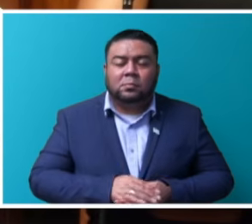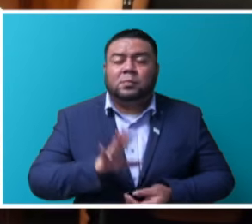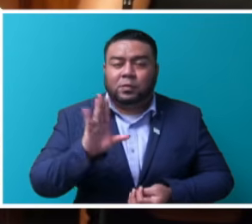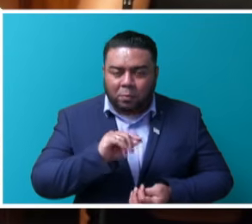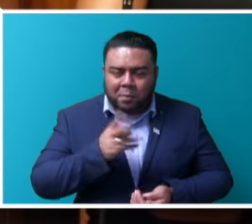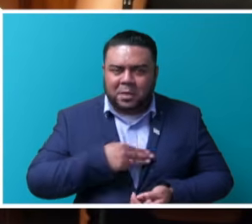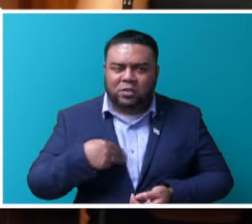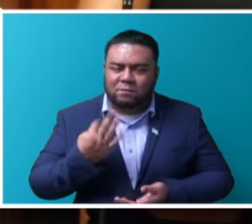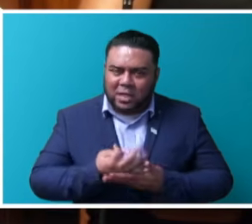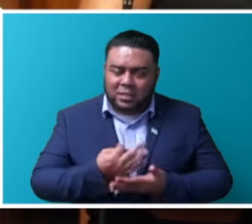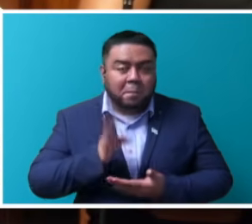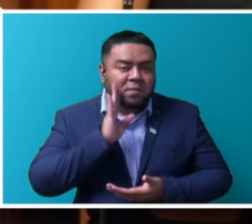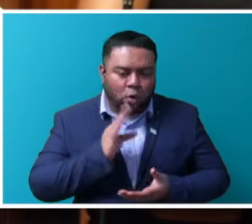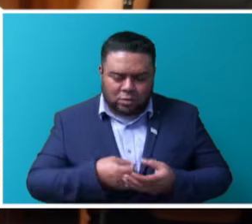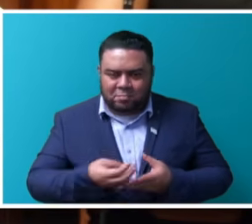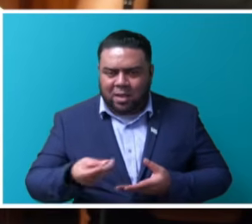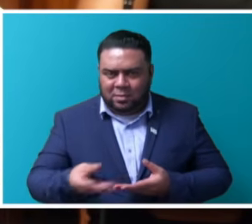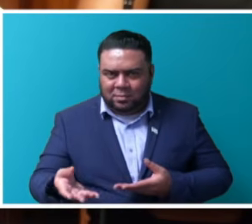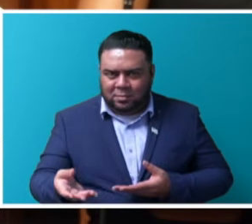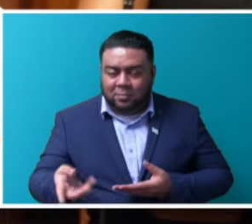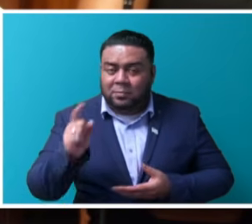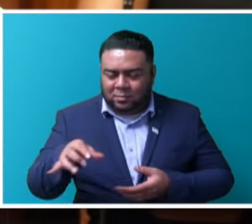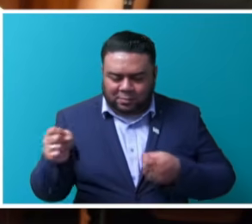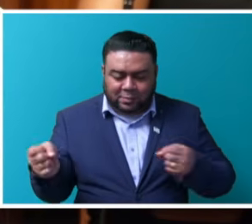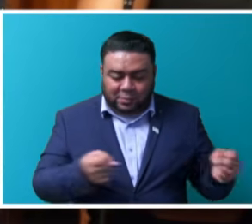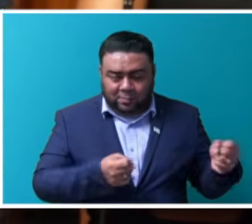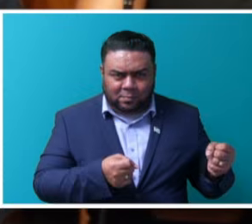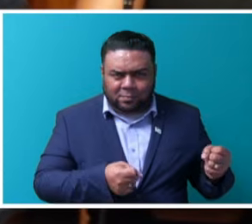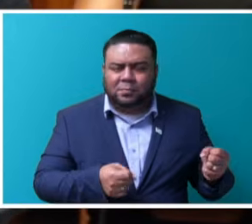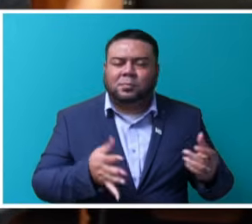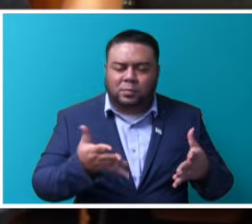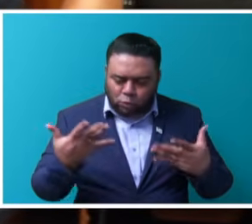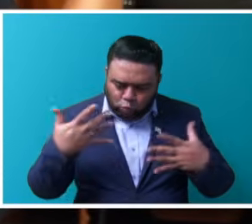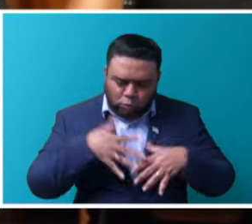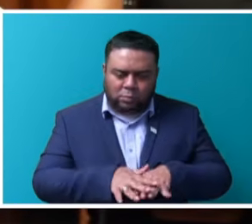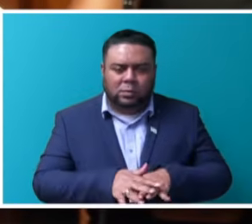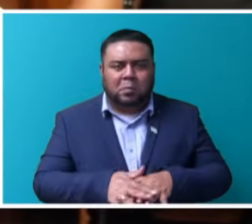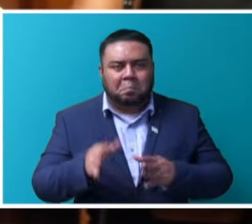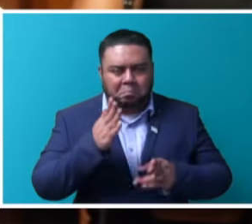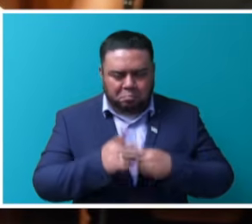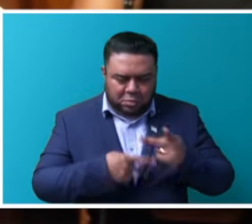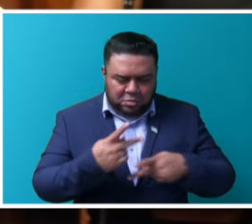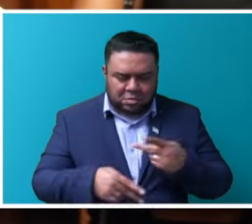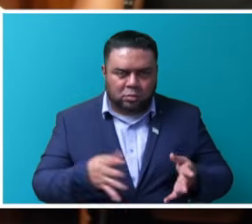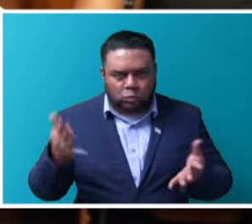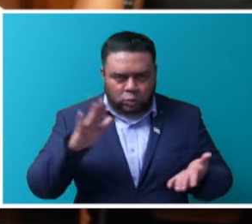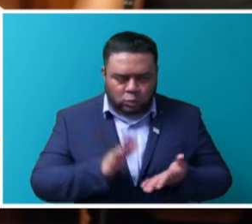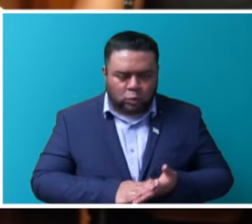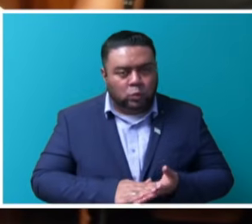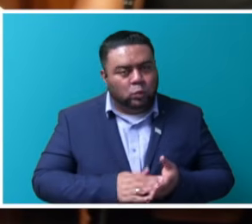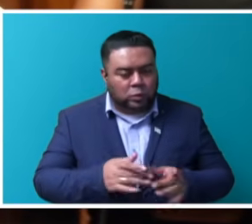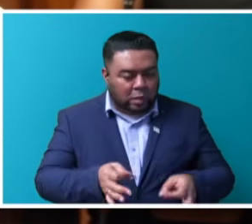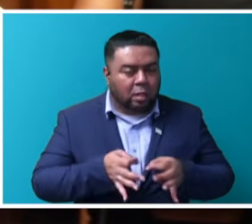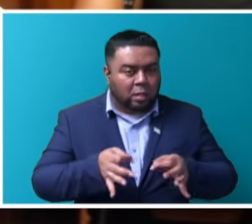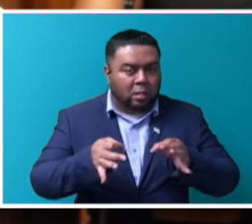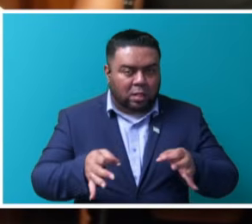of Finance before spending. This shift is being piloted to streamline operational processes, reduce bureaucratic delays,